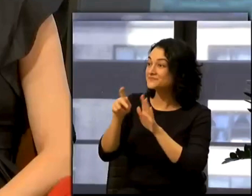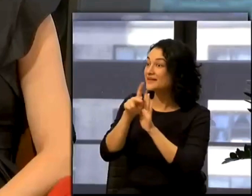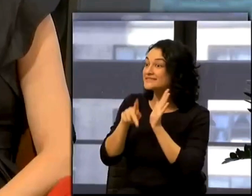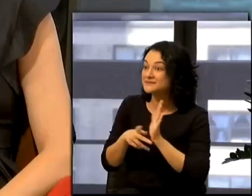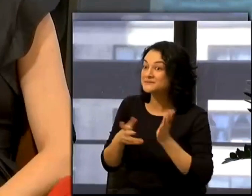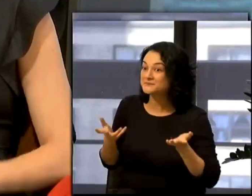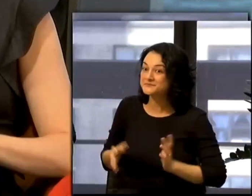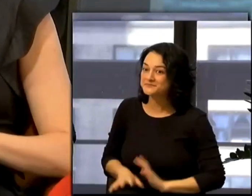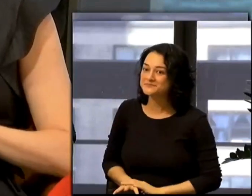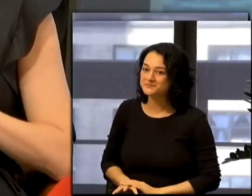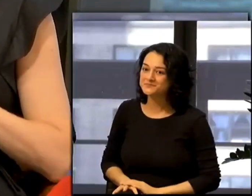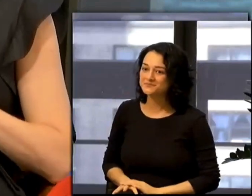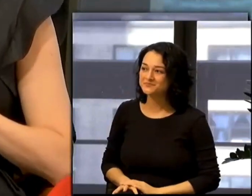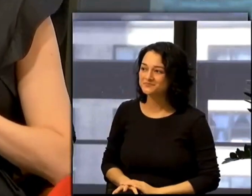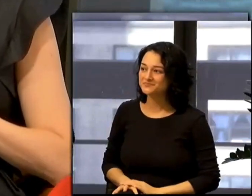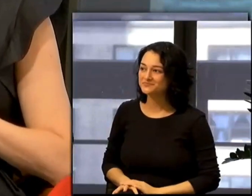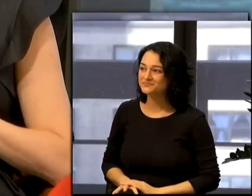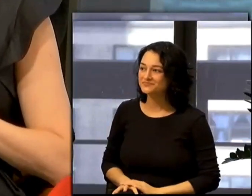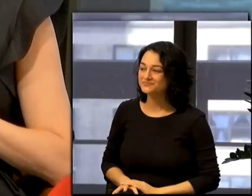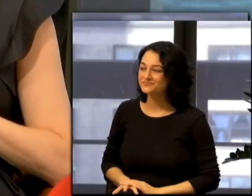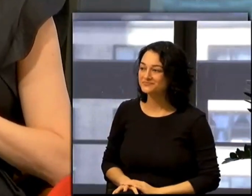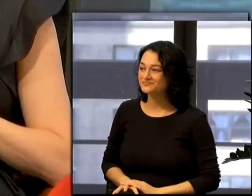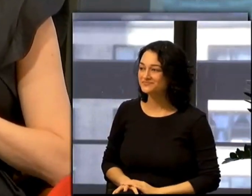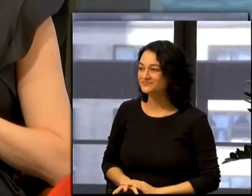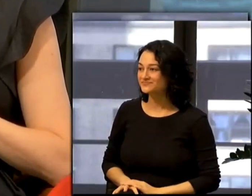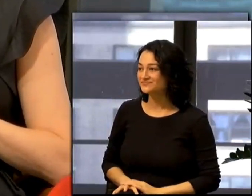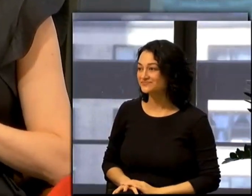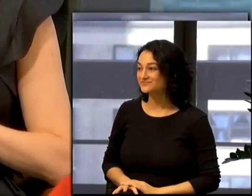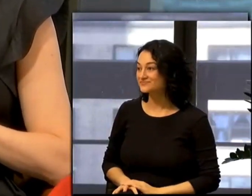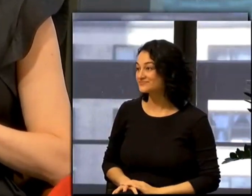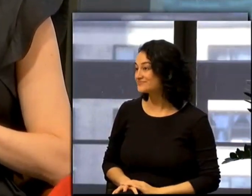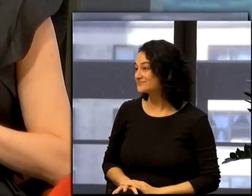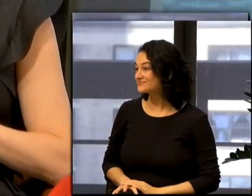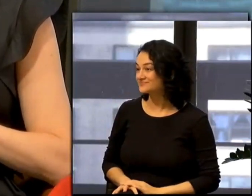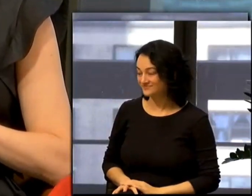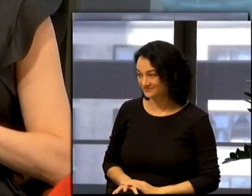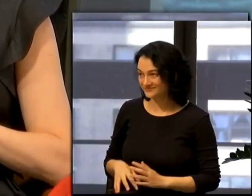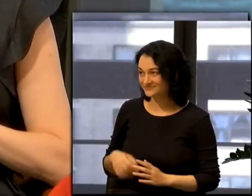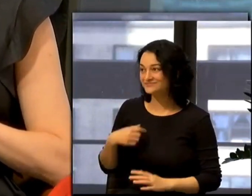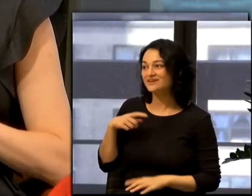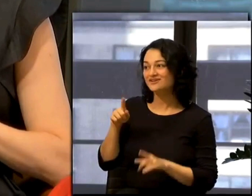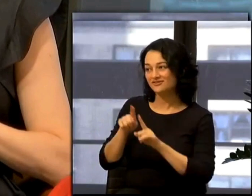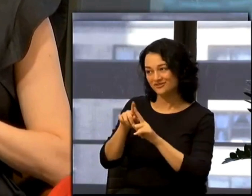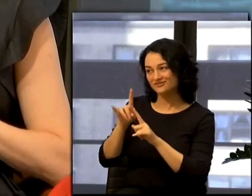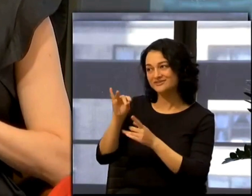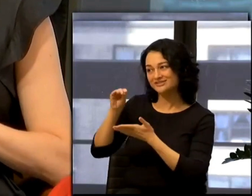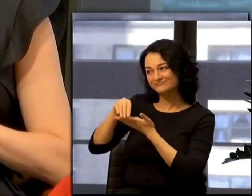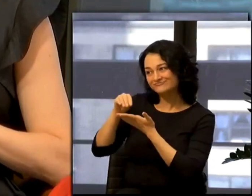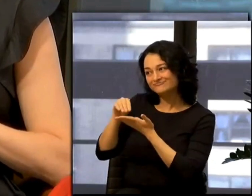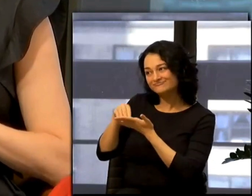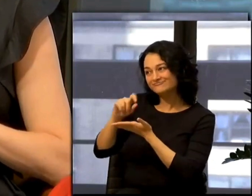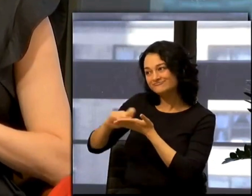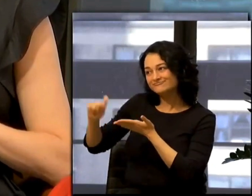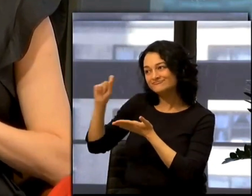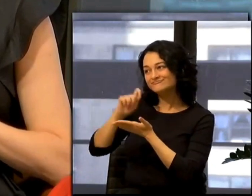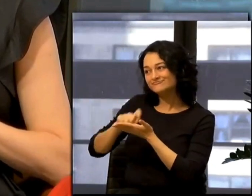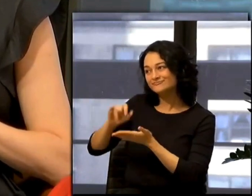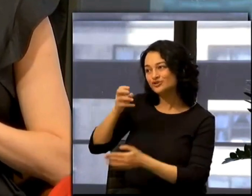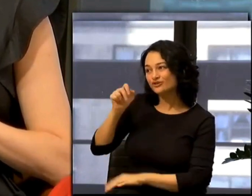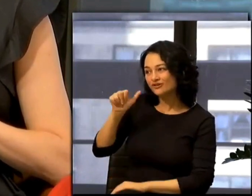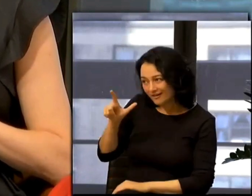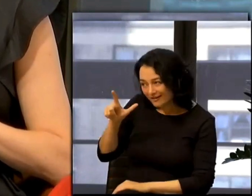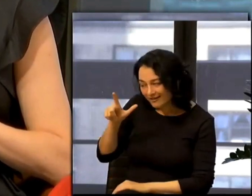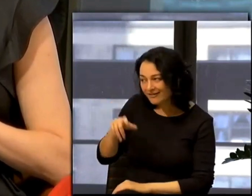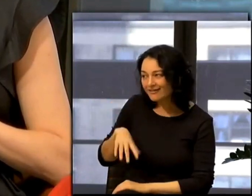journal, I felt compelled to tell the story of some of our work in rural areas, as I believe that older adults and people living with disabilities